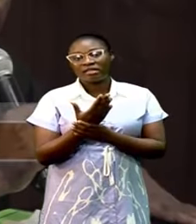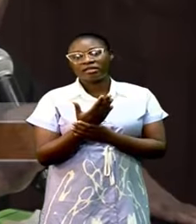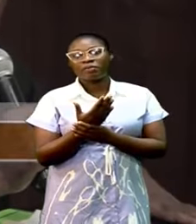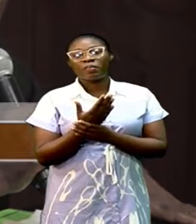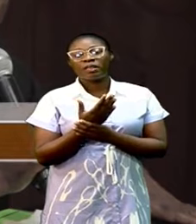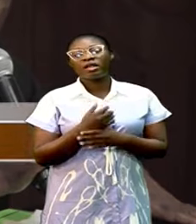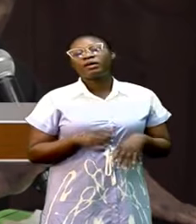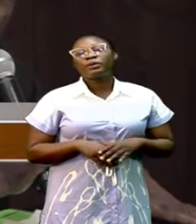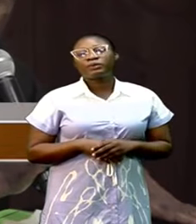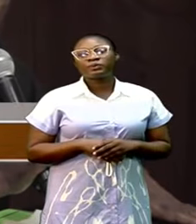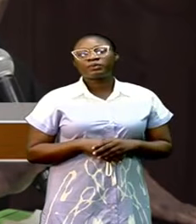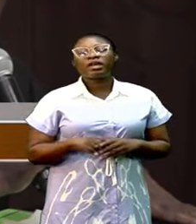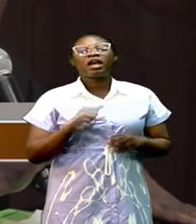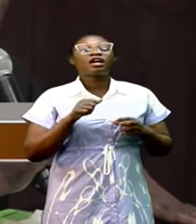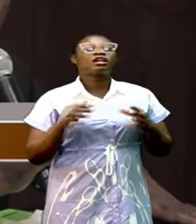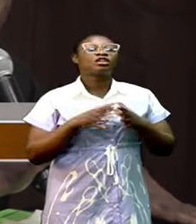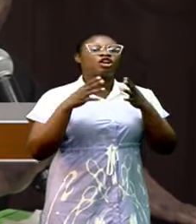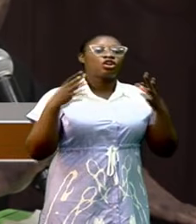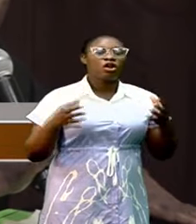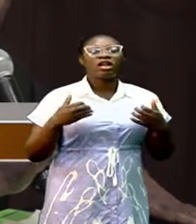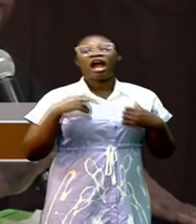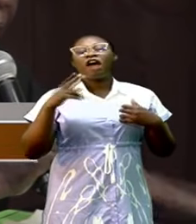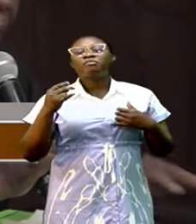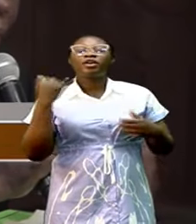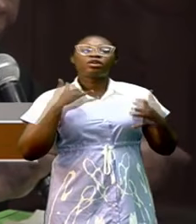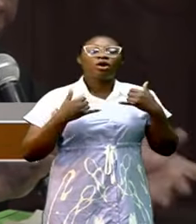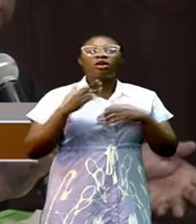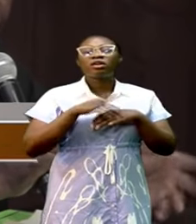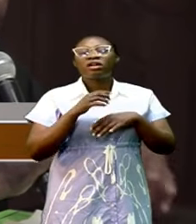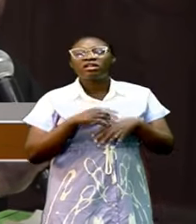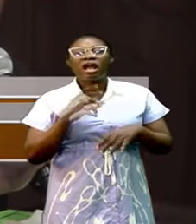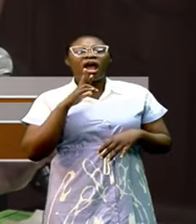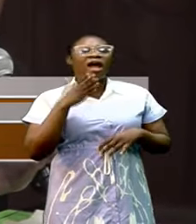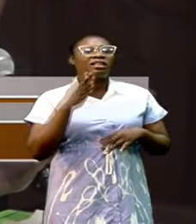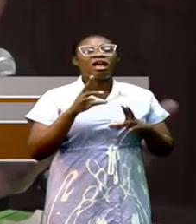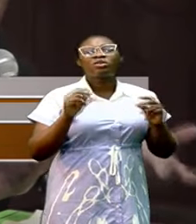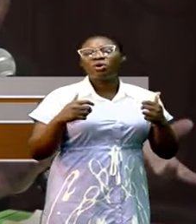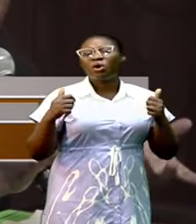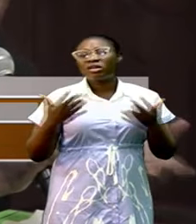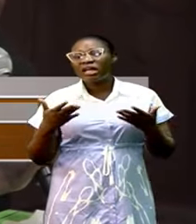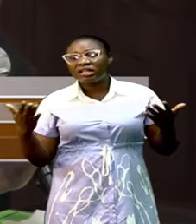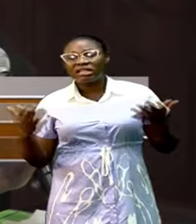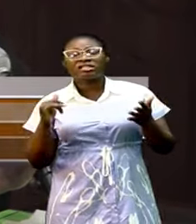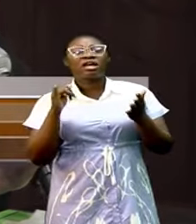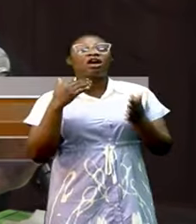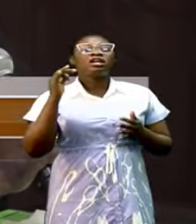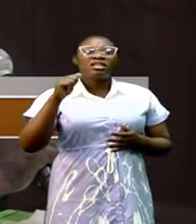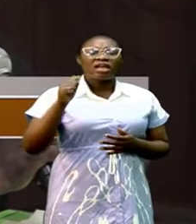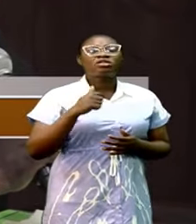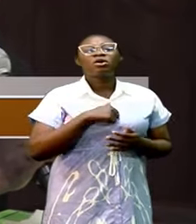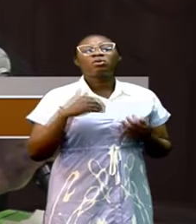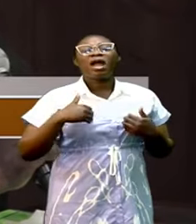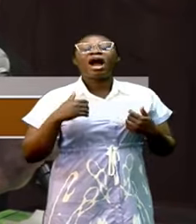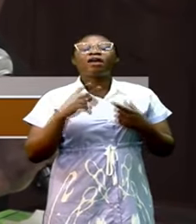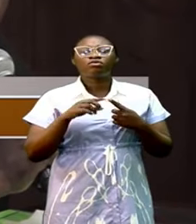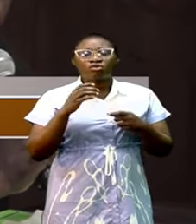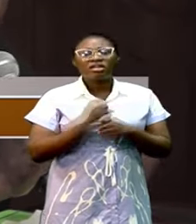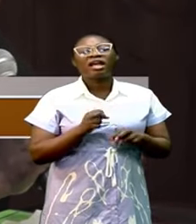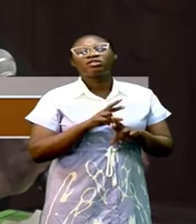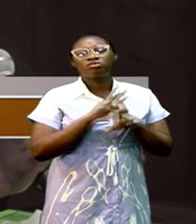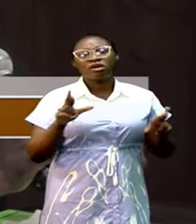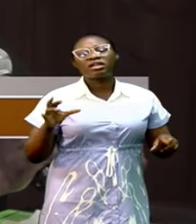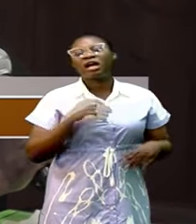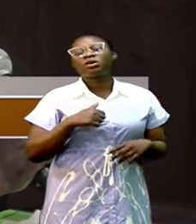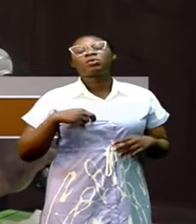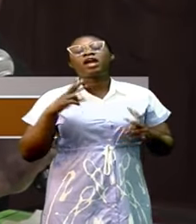farmers have been calling, asking, under normal circumstances, of course, we have to get ready, and we are very